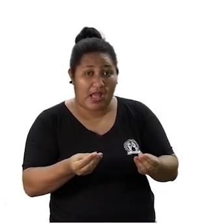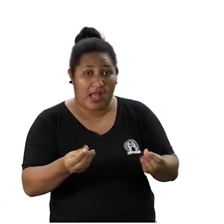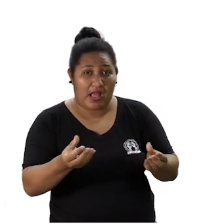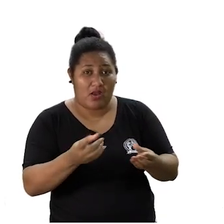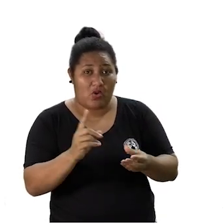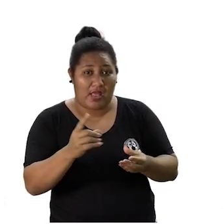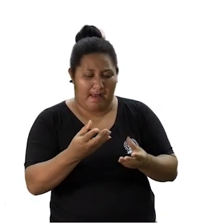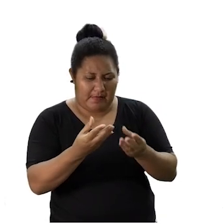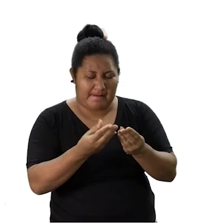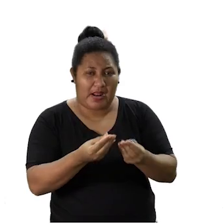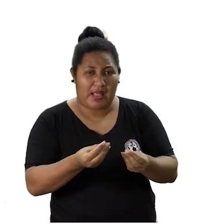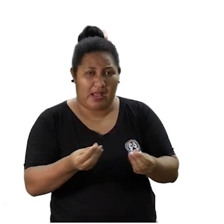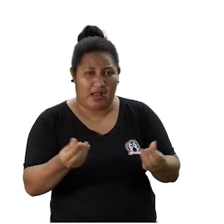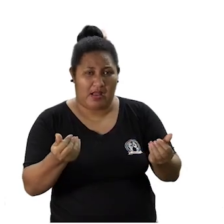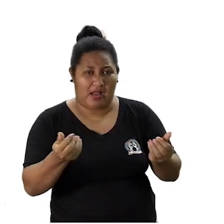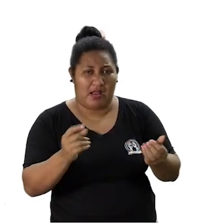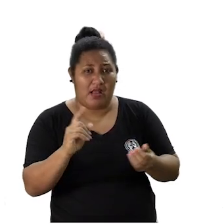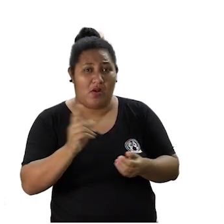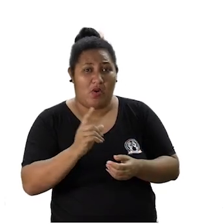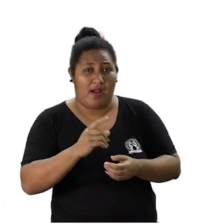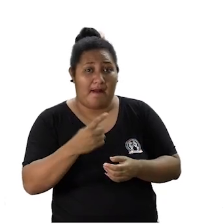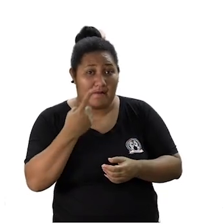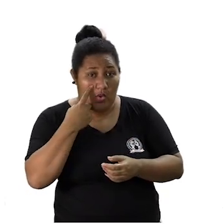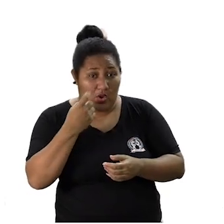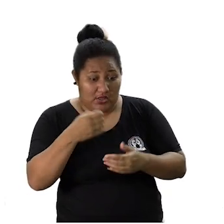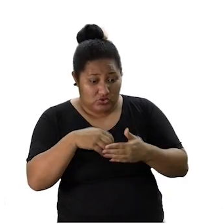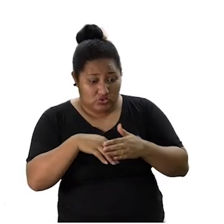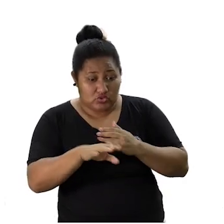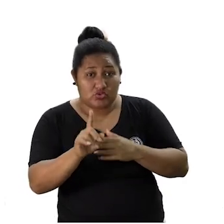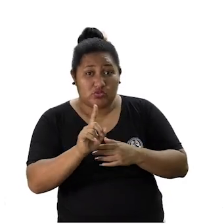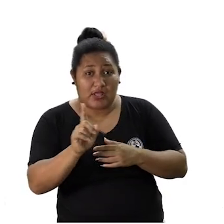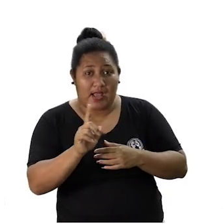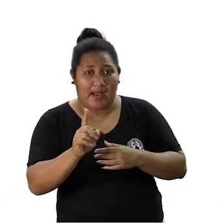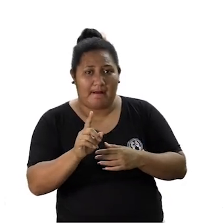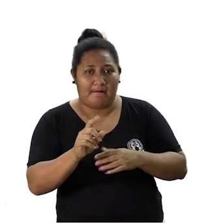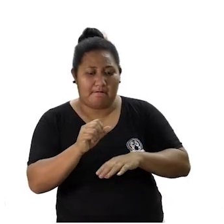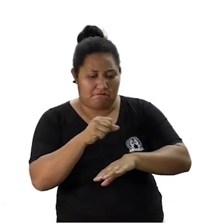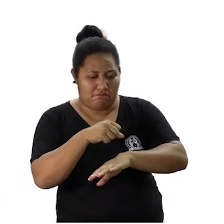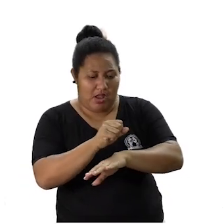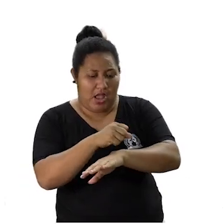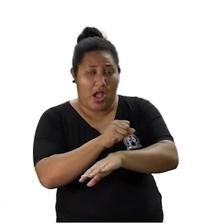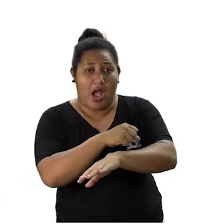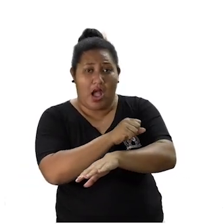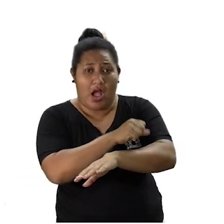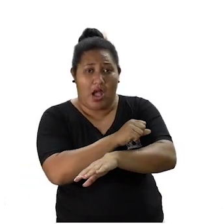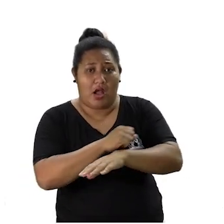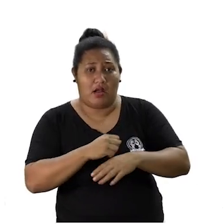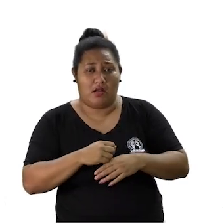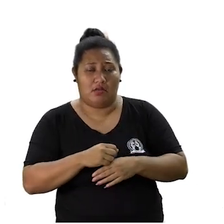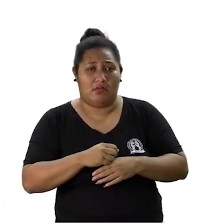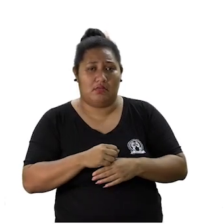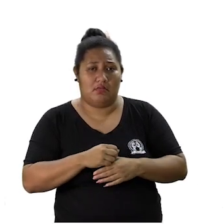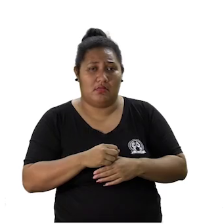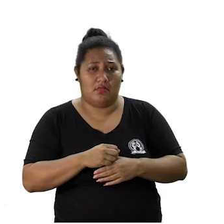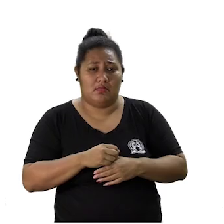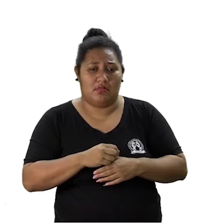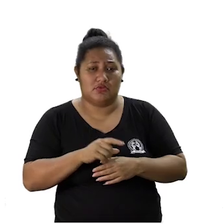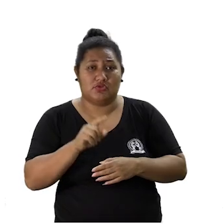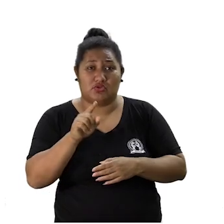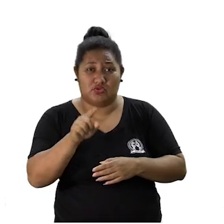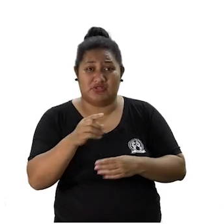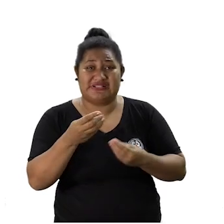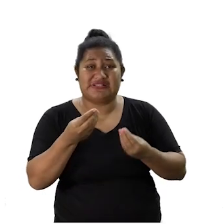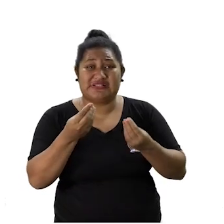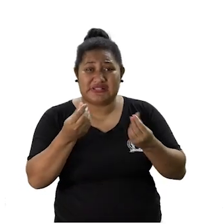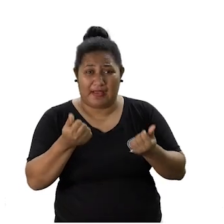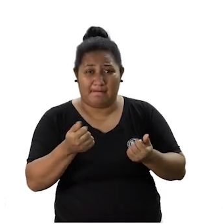le palapala. E te tau na mo e tonu ia maa. So those are some